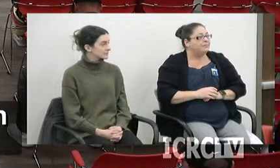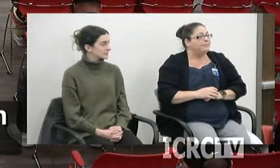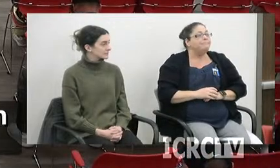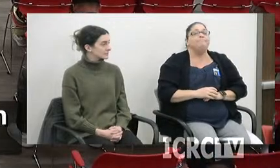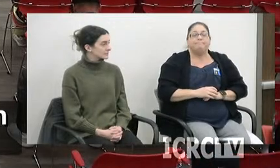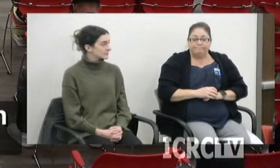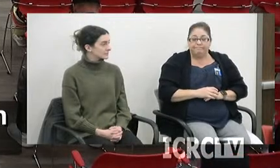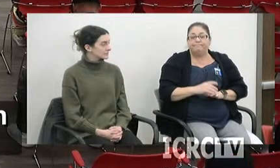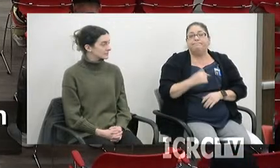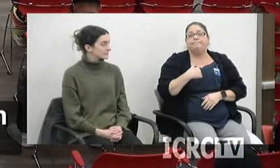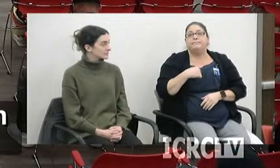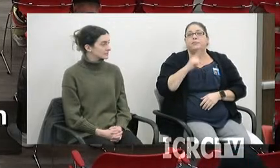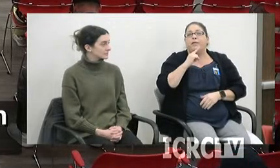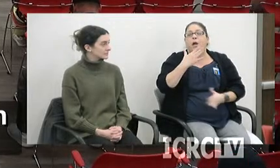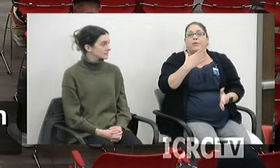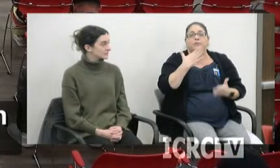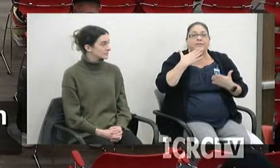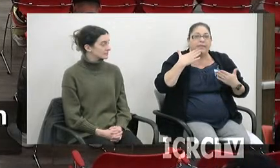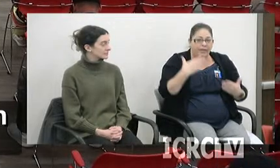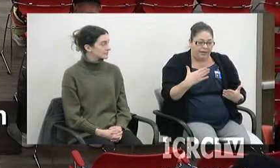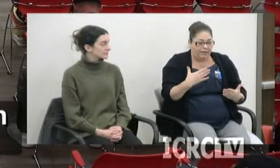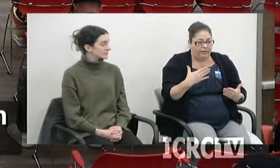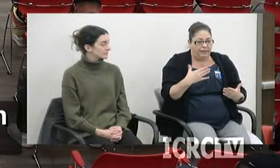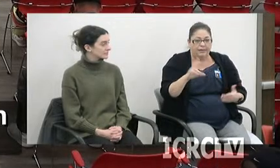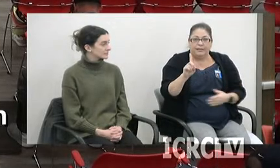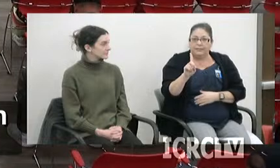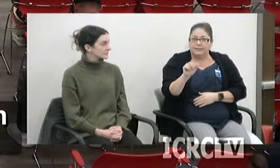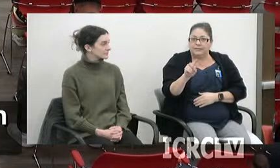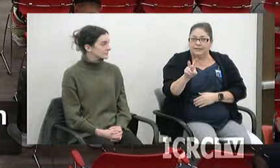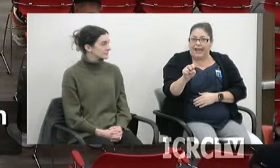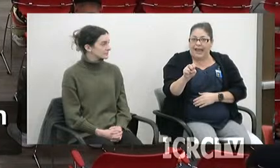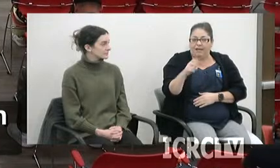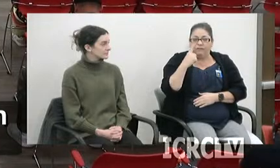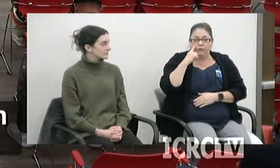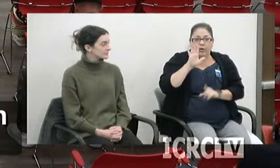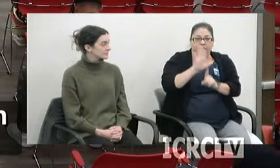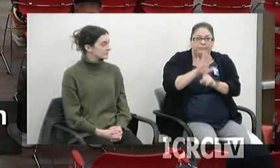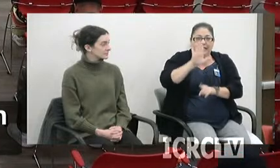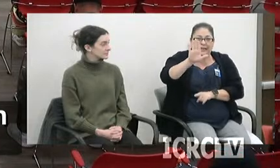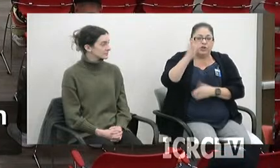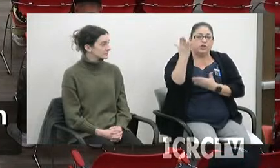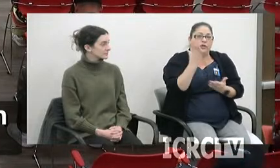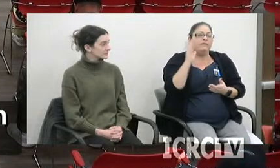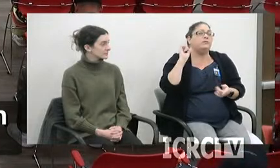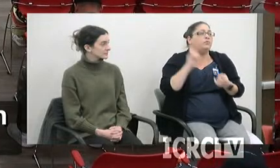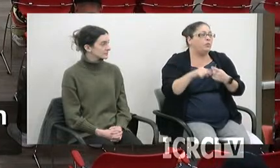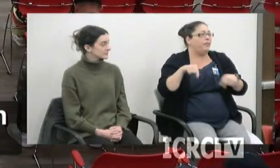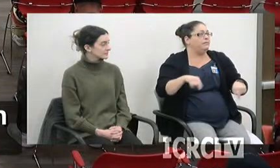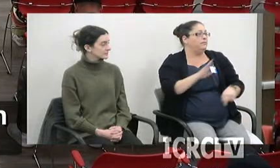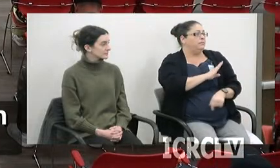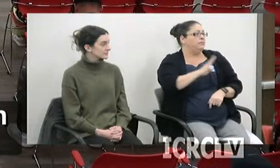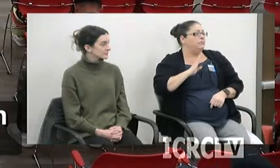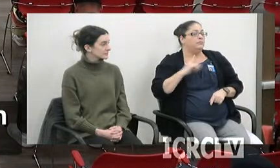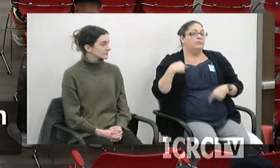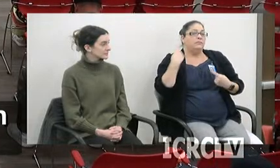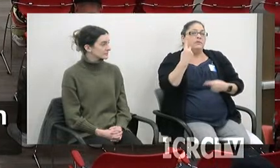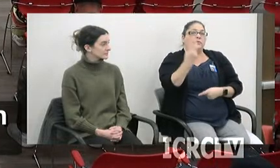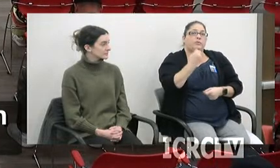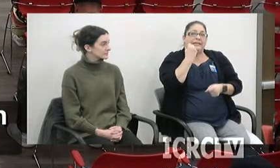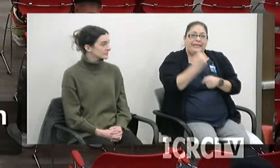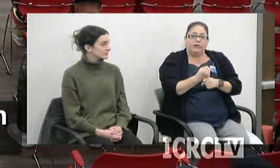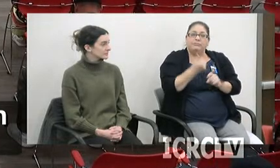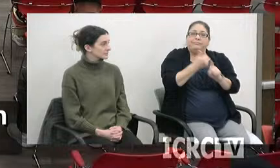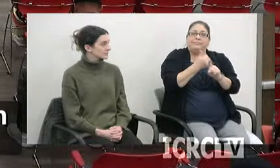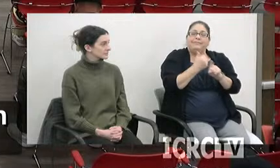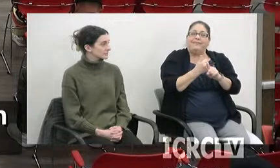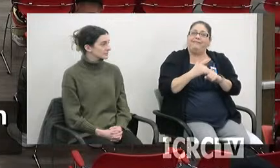Can I borrow? I just wanted to thank Dave for his service to the board. I feel like in the past 2 years, you've acted as a